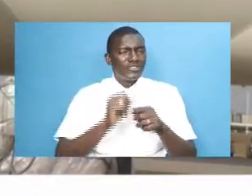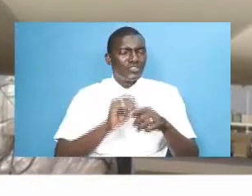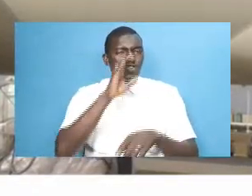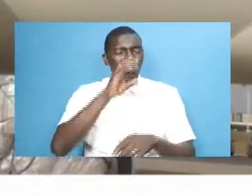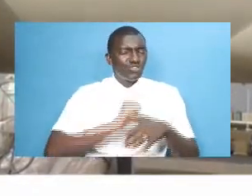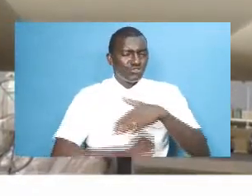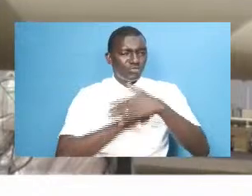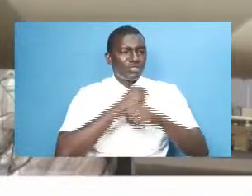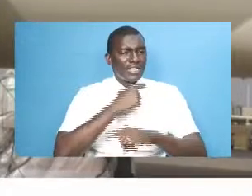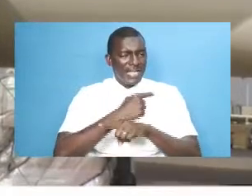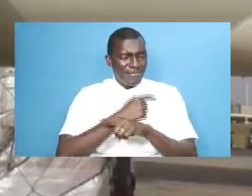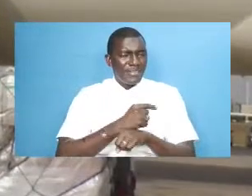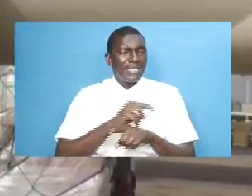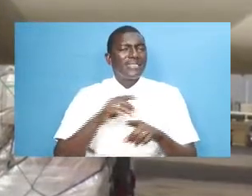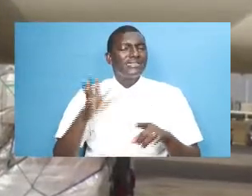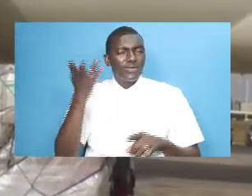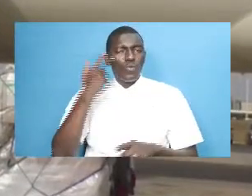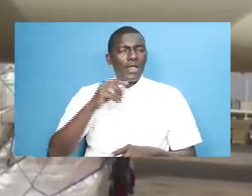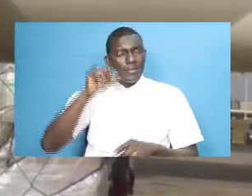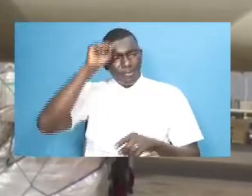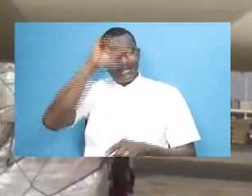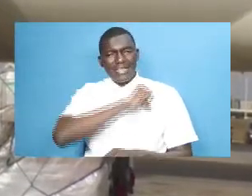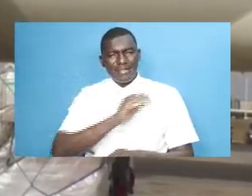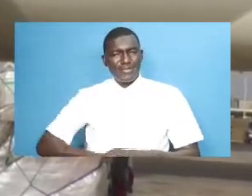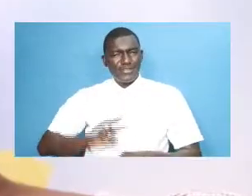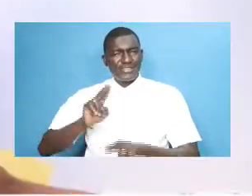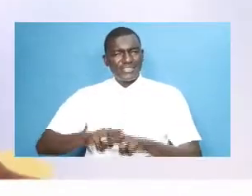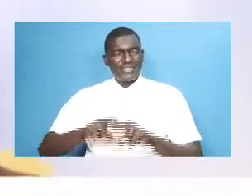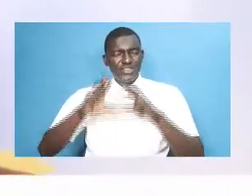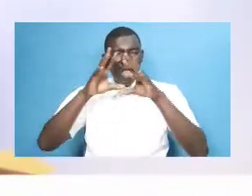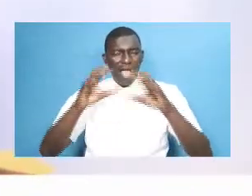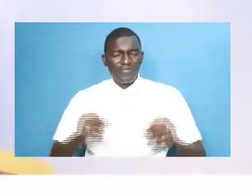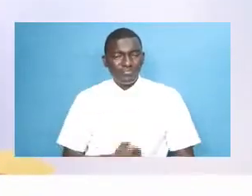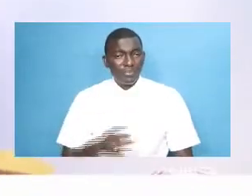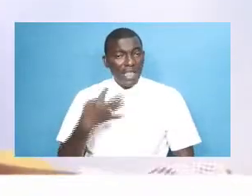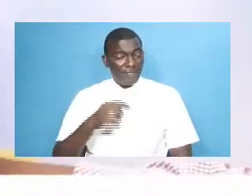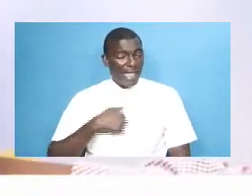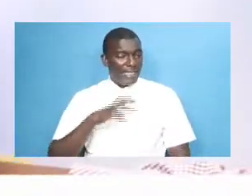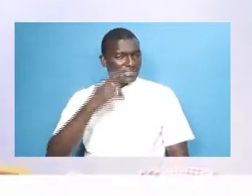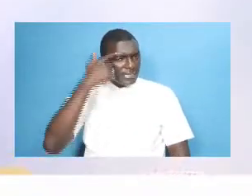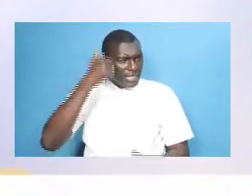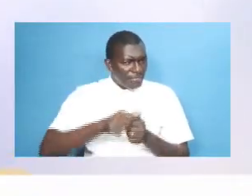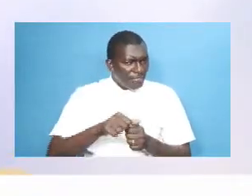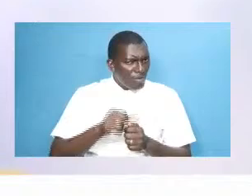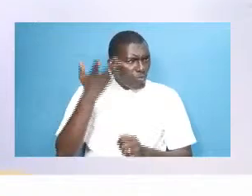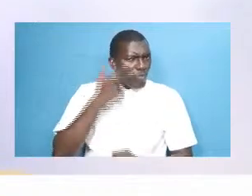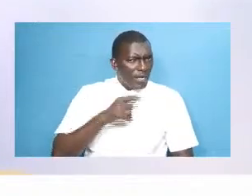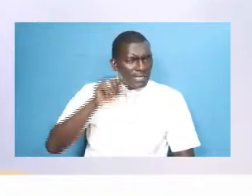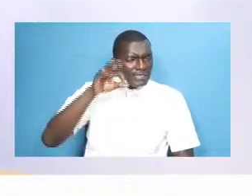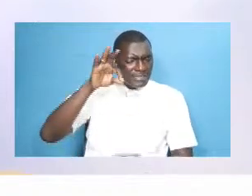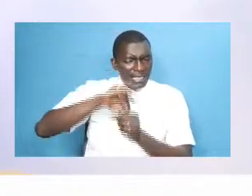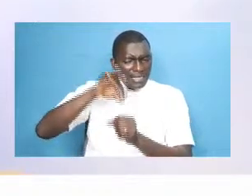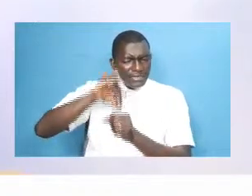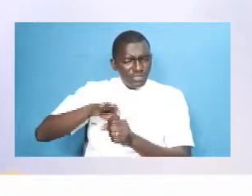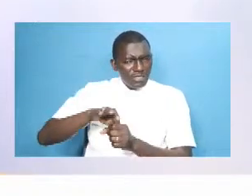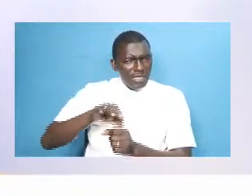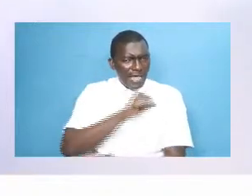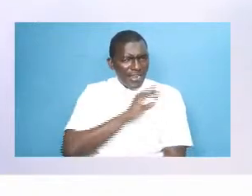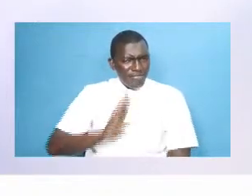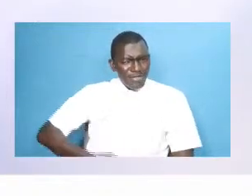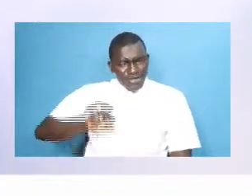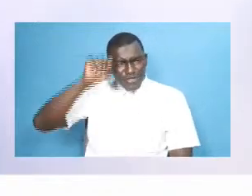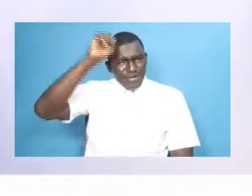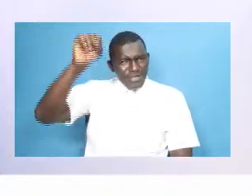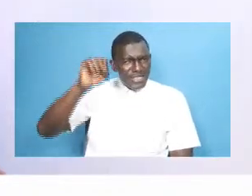support to the Gambia since President Barrow's coming into office. If I can recall, since the election of President Adam